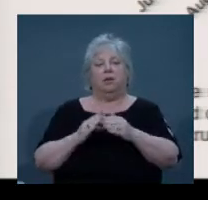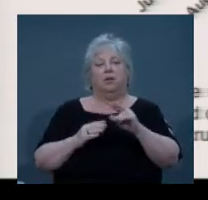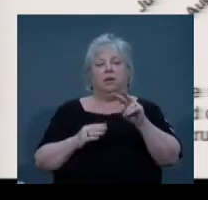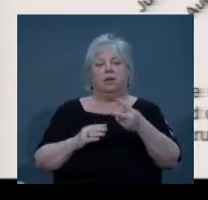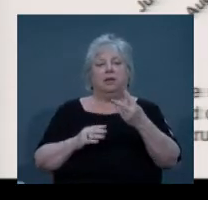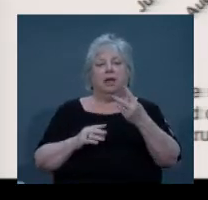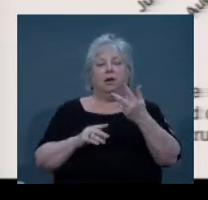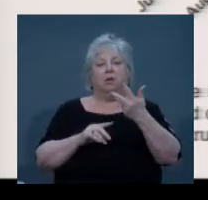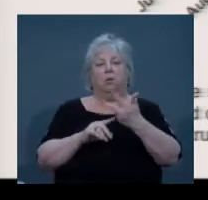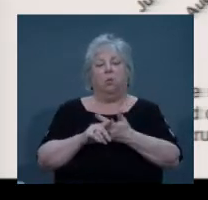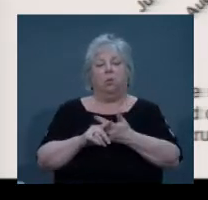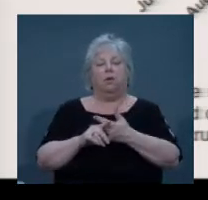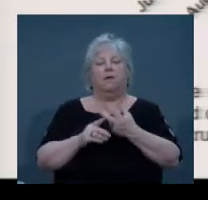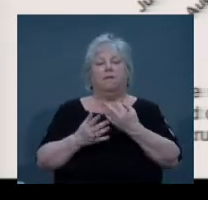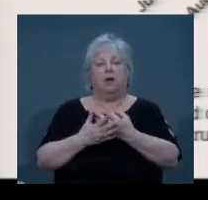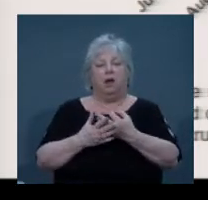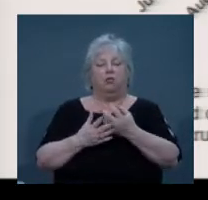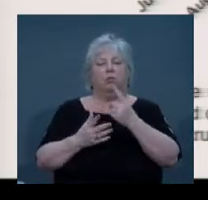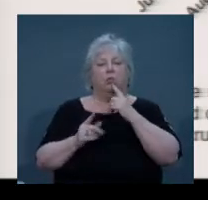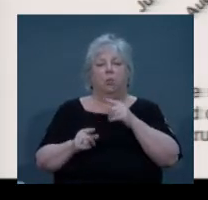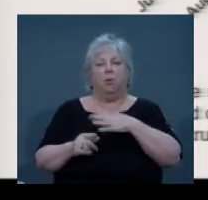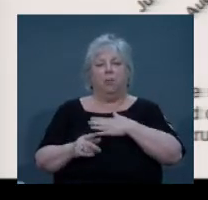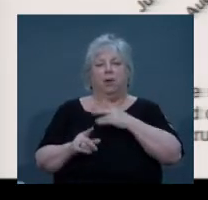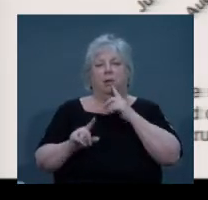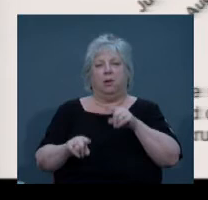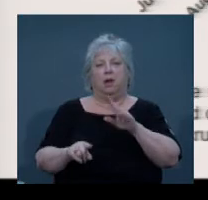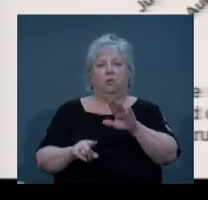quarter financial report. I'd be happy to take your questions.